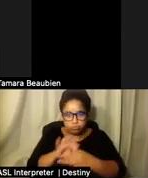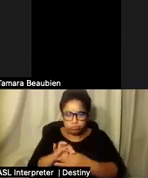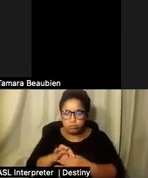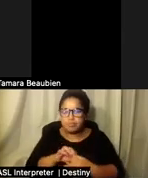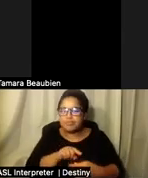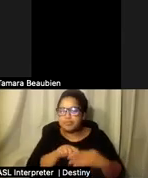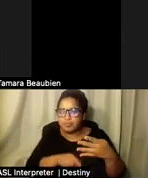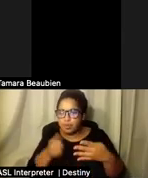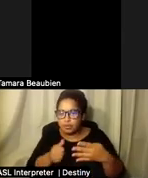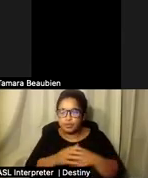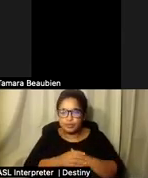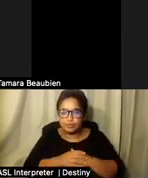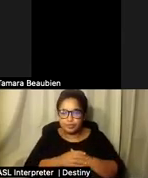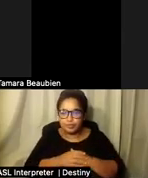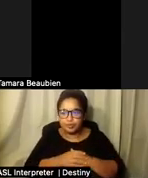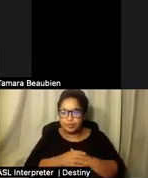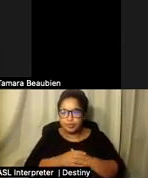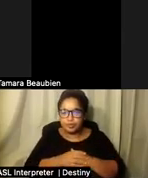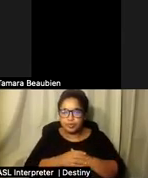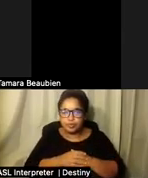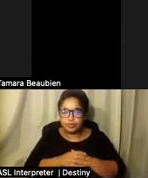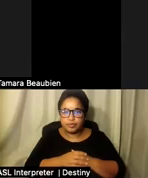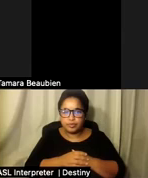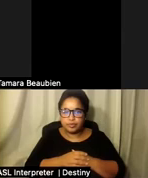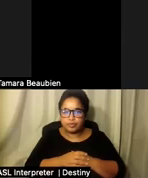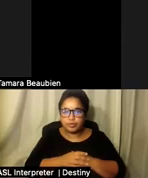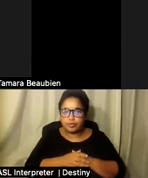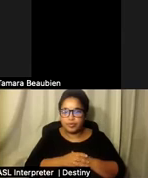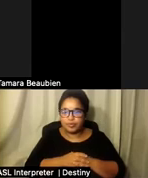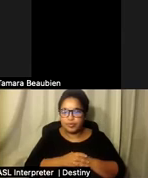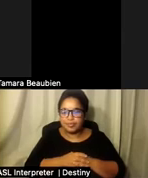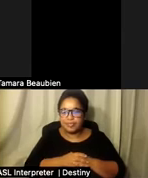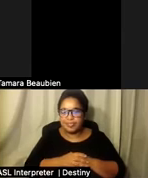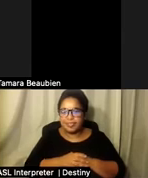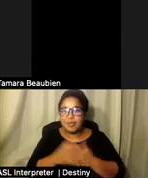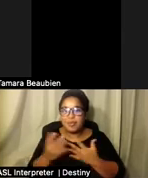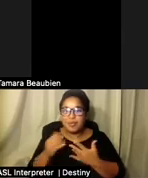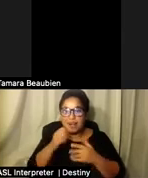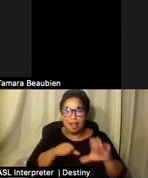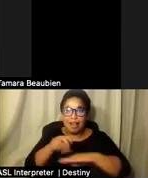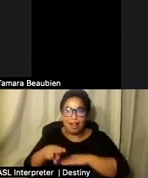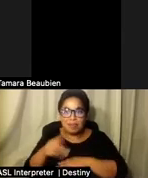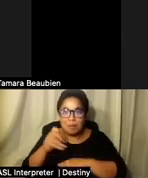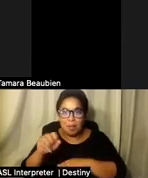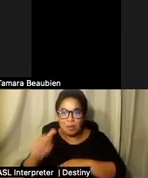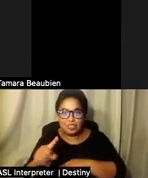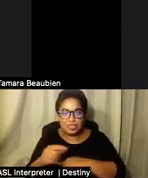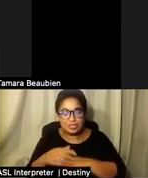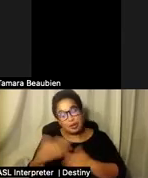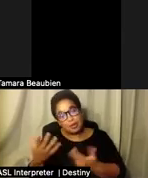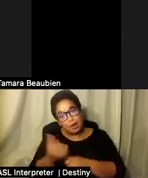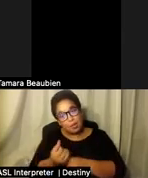Then remember not to advance to the poll question, which was the answer. So you all should have gotten one free